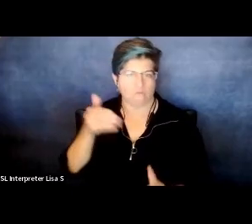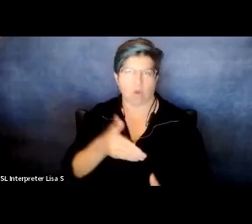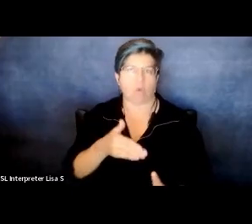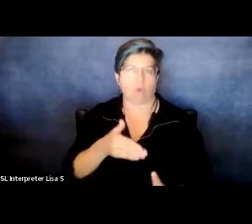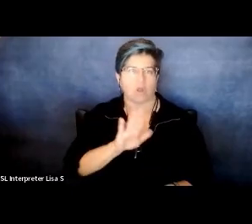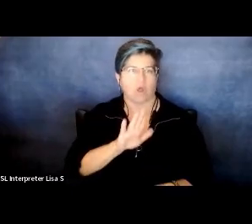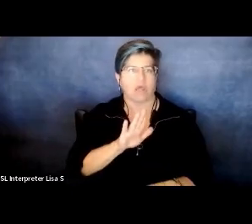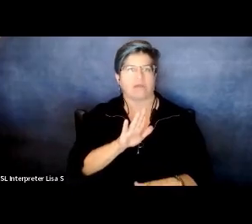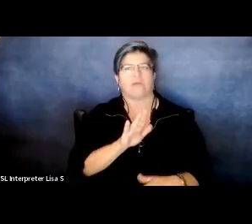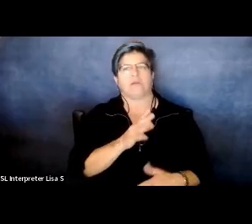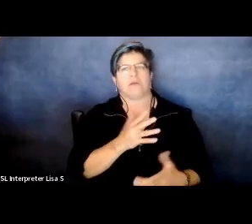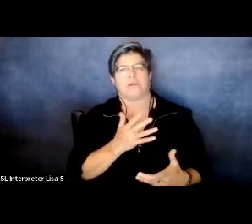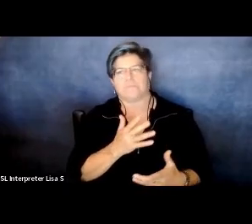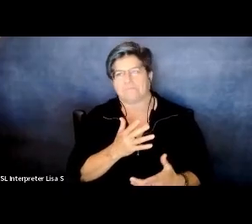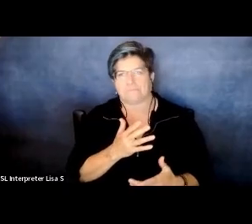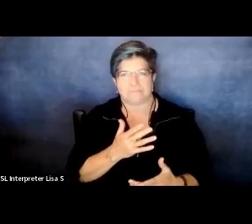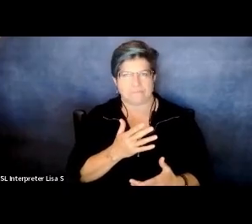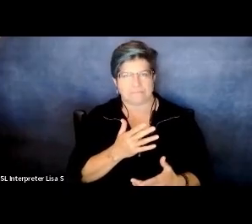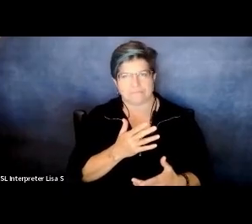on um,